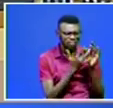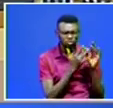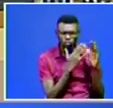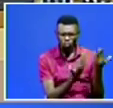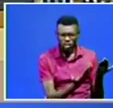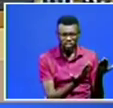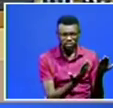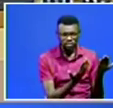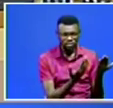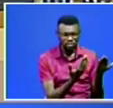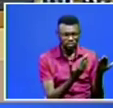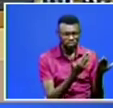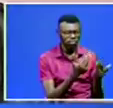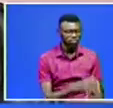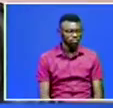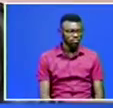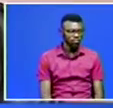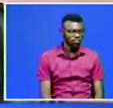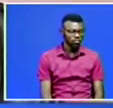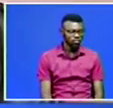lady you're acting on TV? Oh, wow.